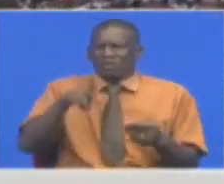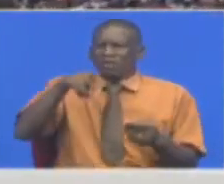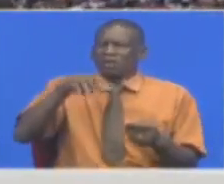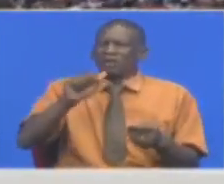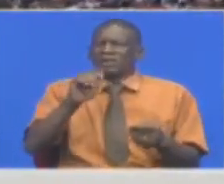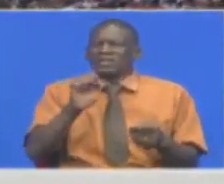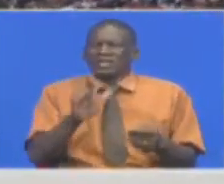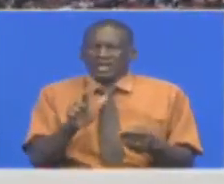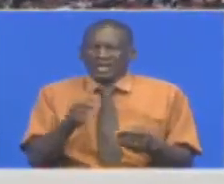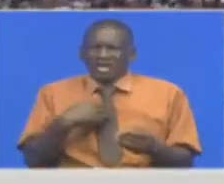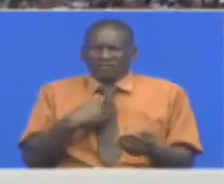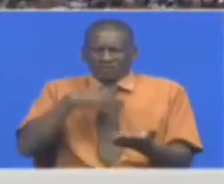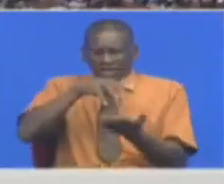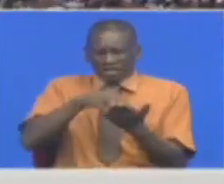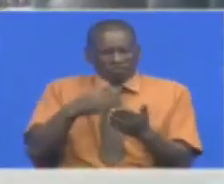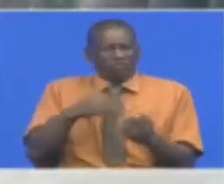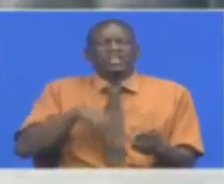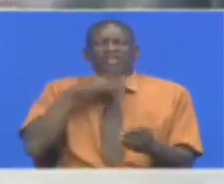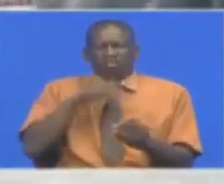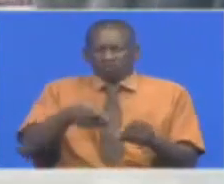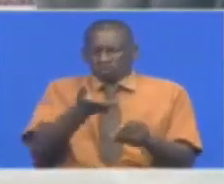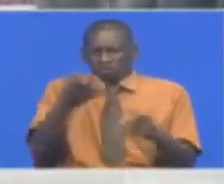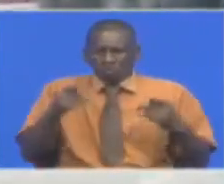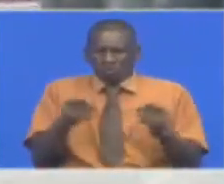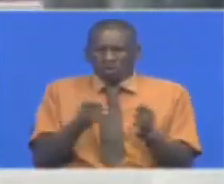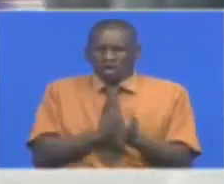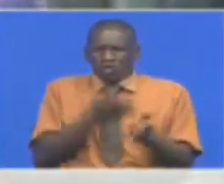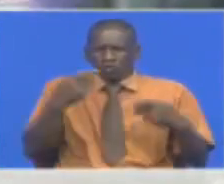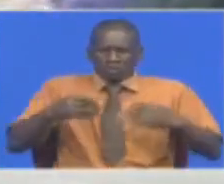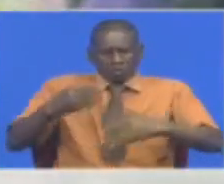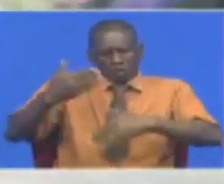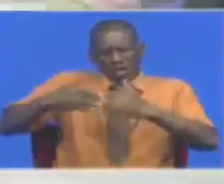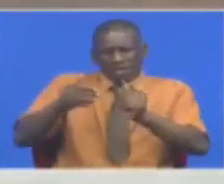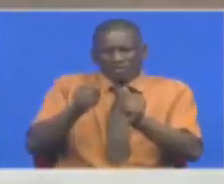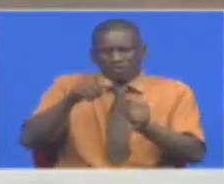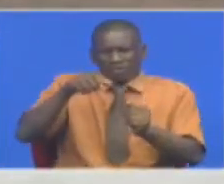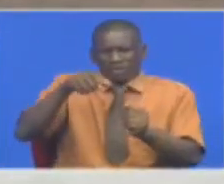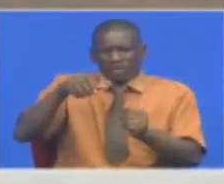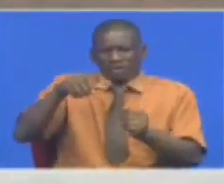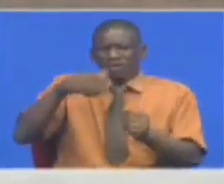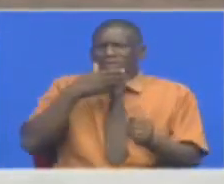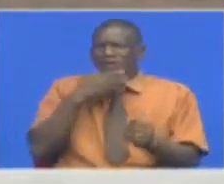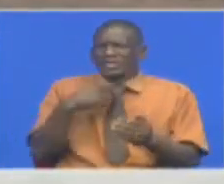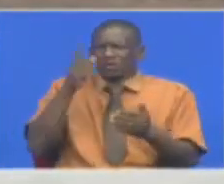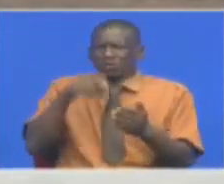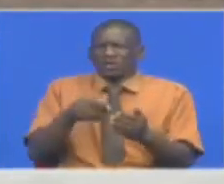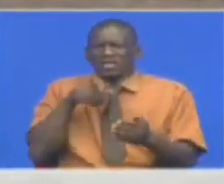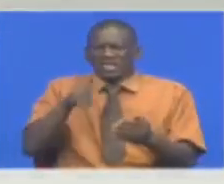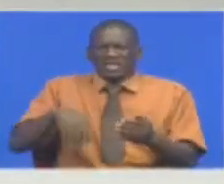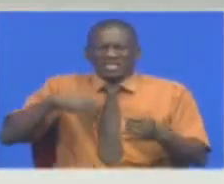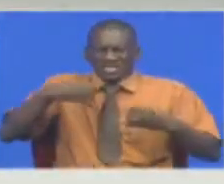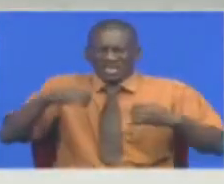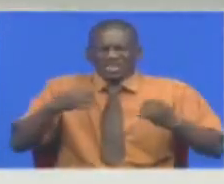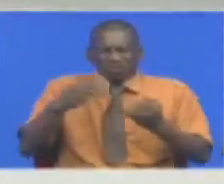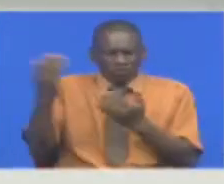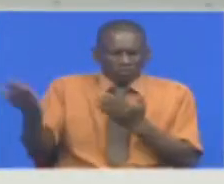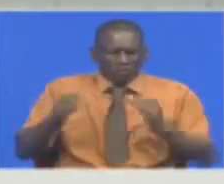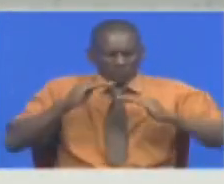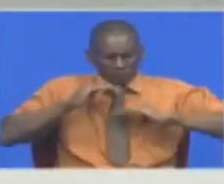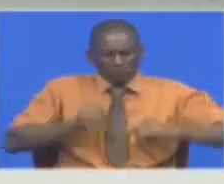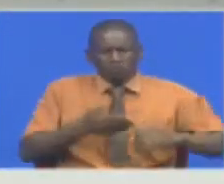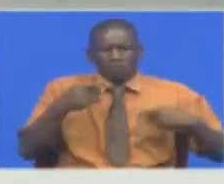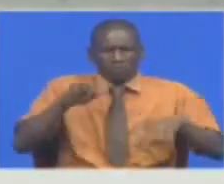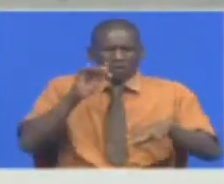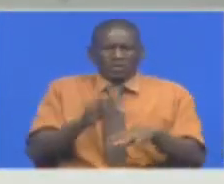of the victims, and those close to the late Mansukh say he always sought to bring reprieve to those affected. Last year, Perry